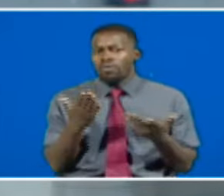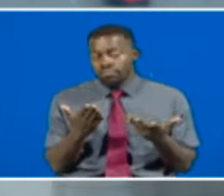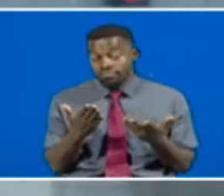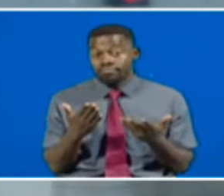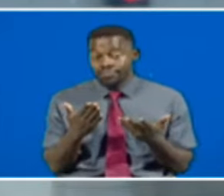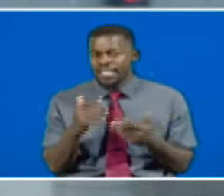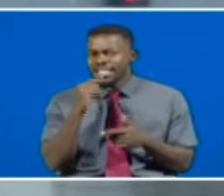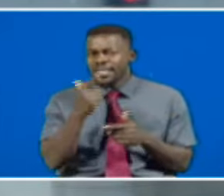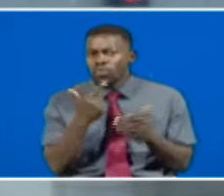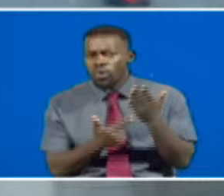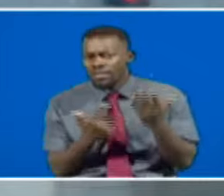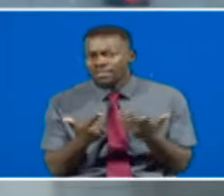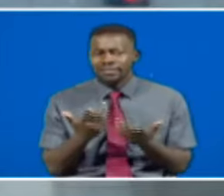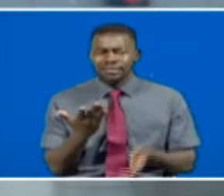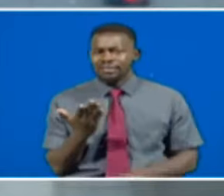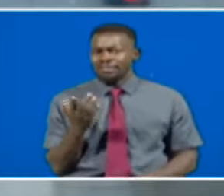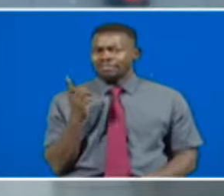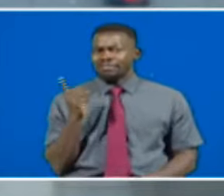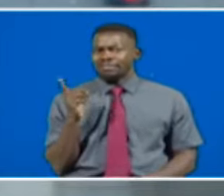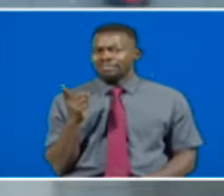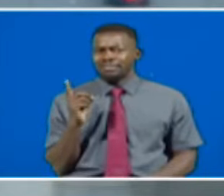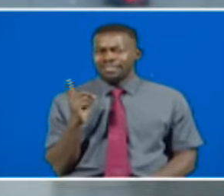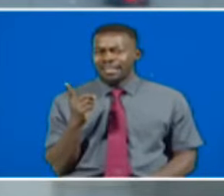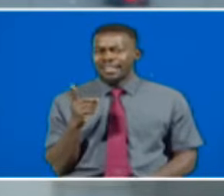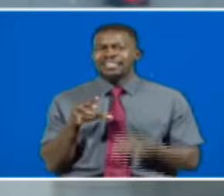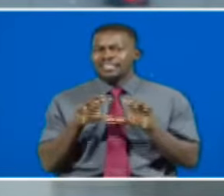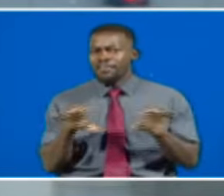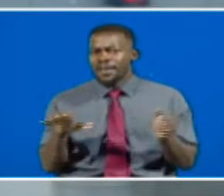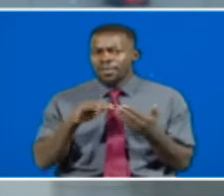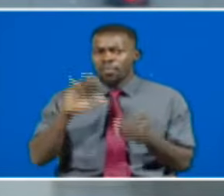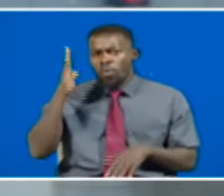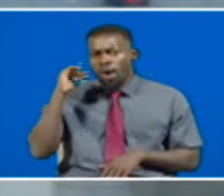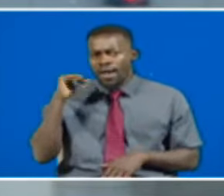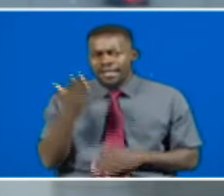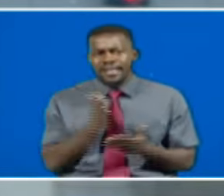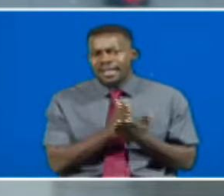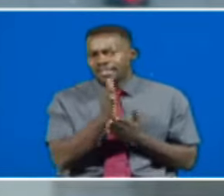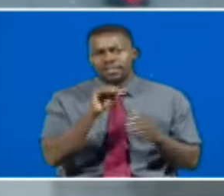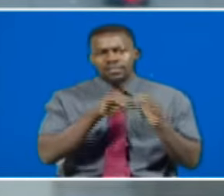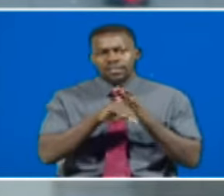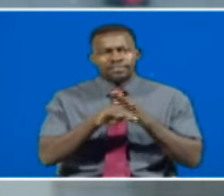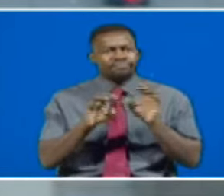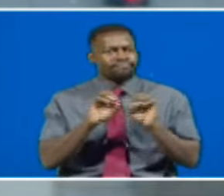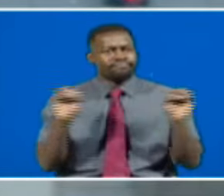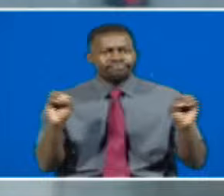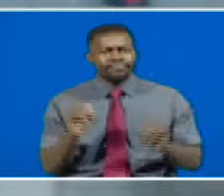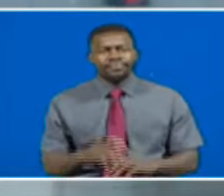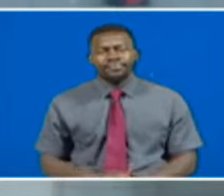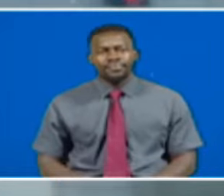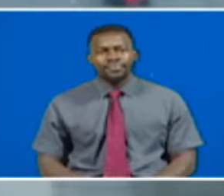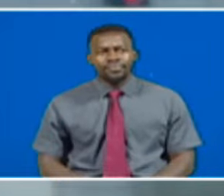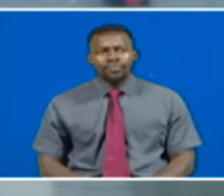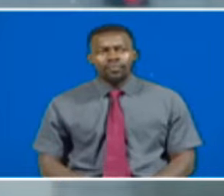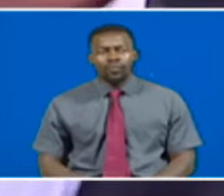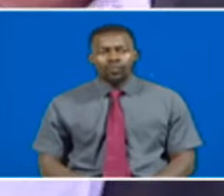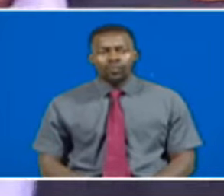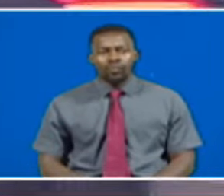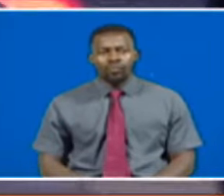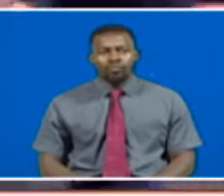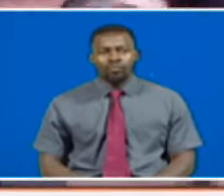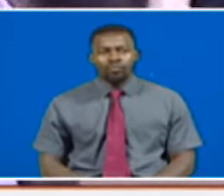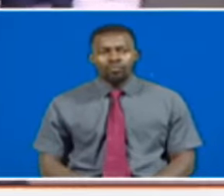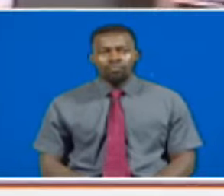claimed their client was being held incommunicado without their involvement. Odey Francis reports.